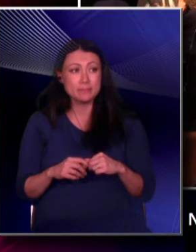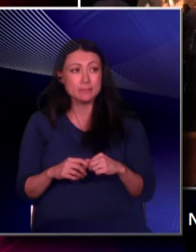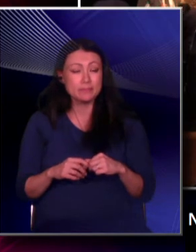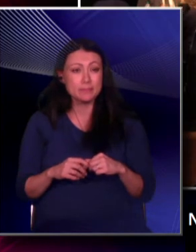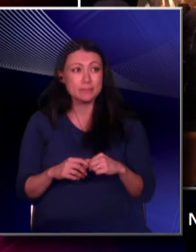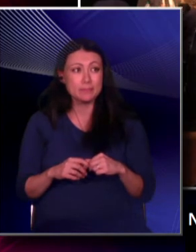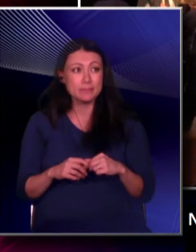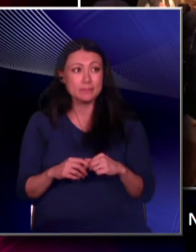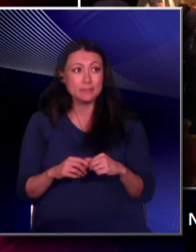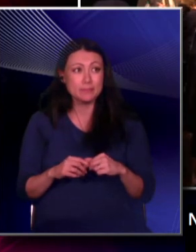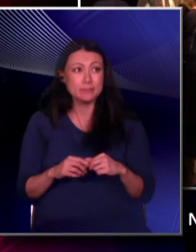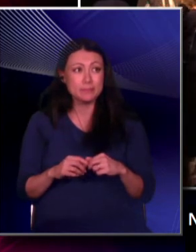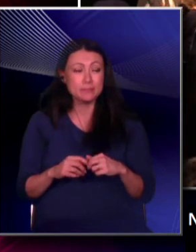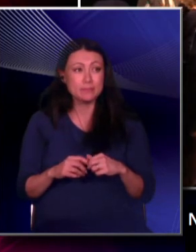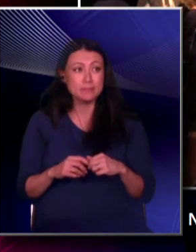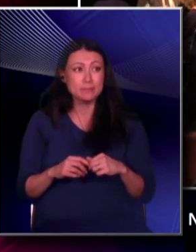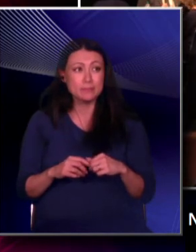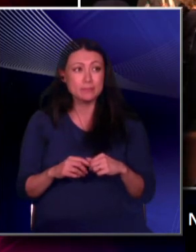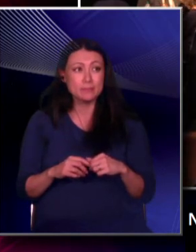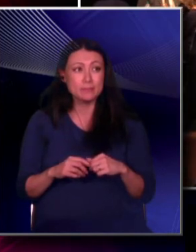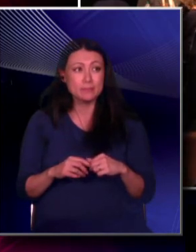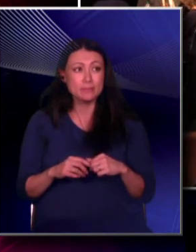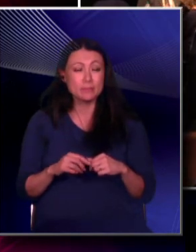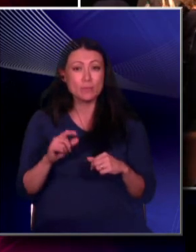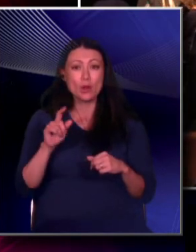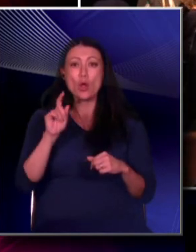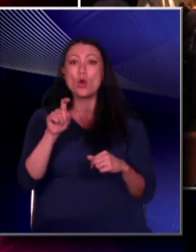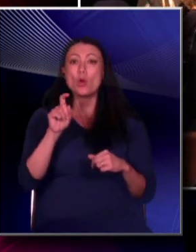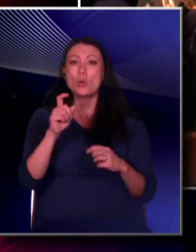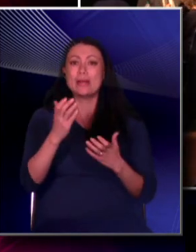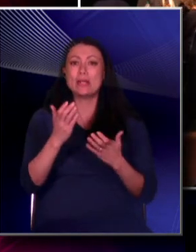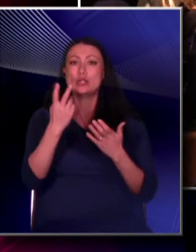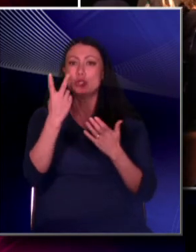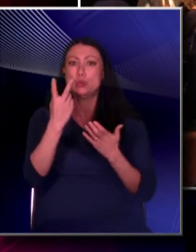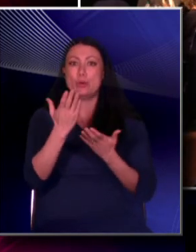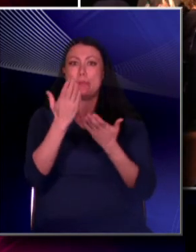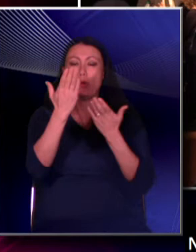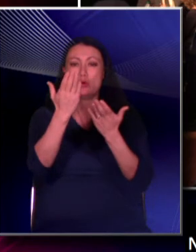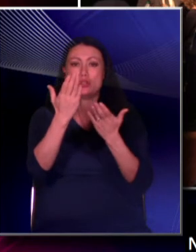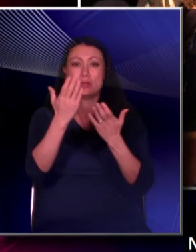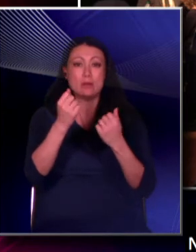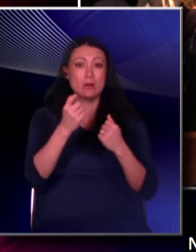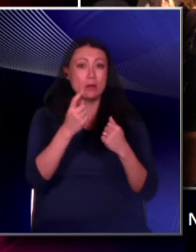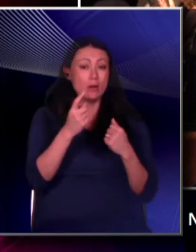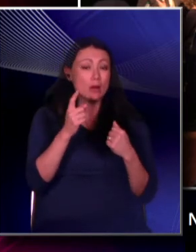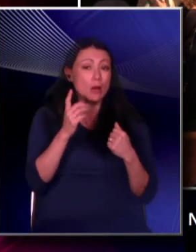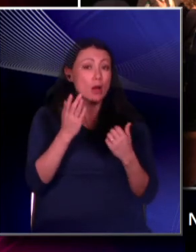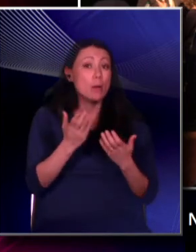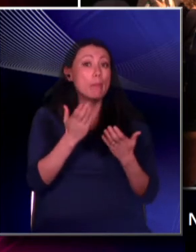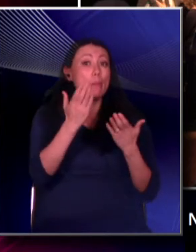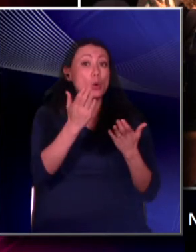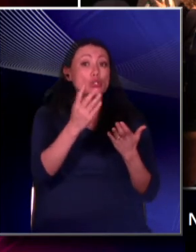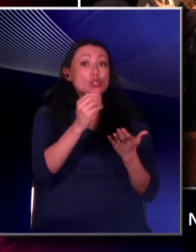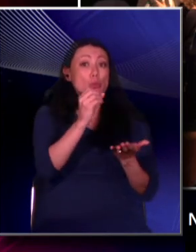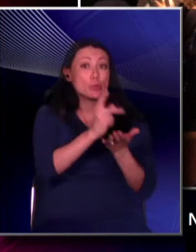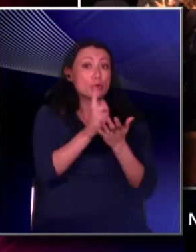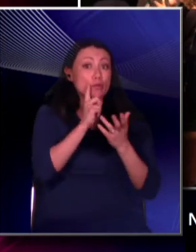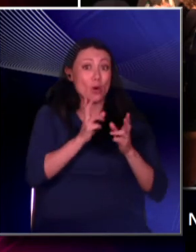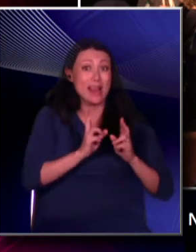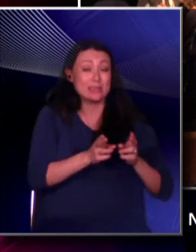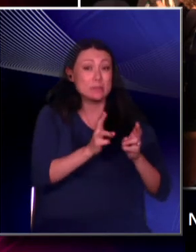Oh, that's right. Thank you. You actually need 2 motions. It's been called up. Right. So a motion to approve for the expedited time frame. Do I hear a motion?